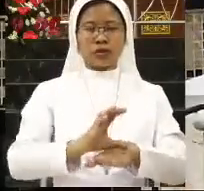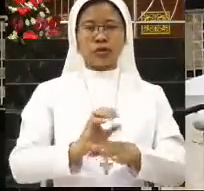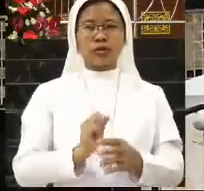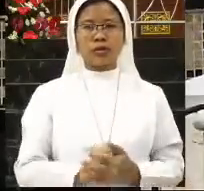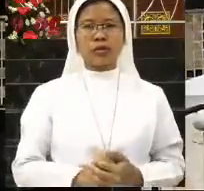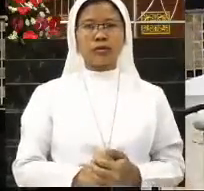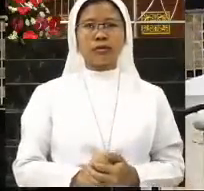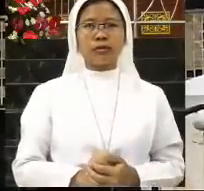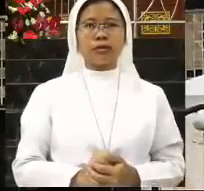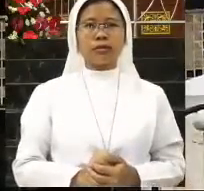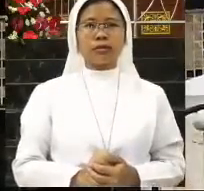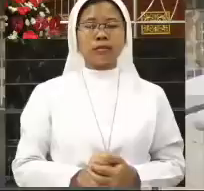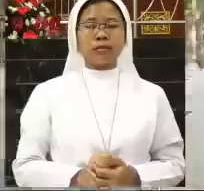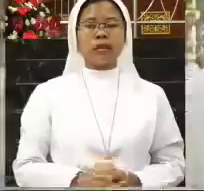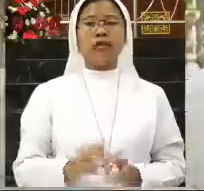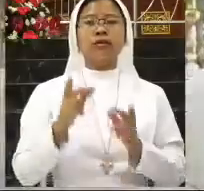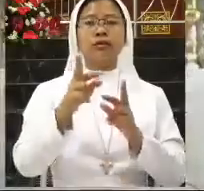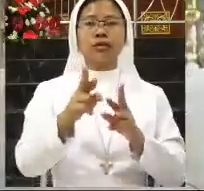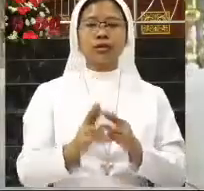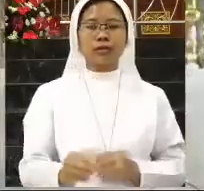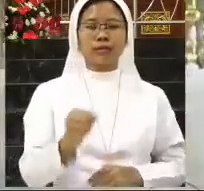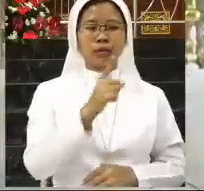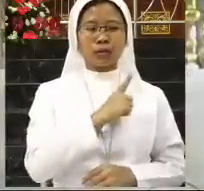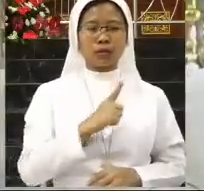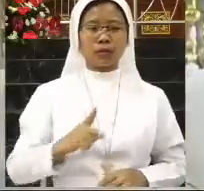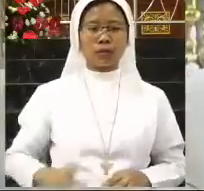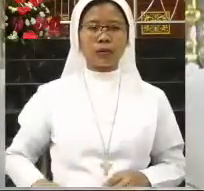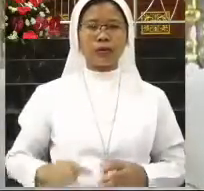church. Receive, O Lord,